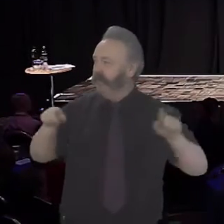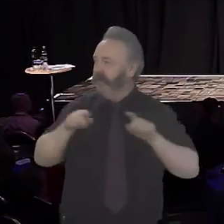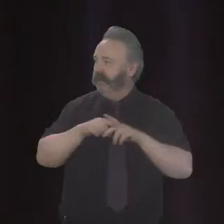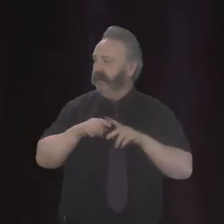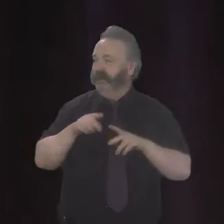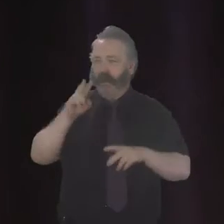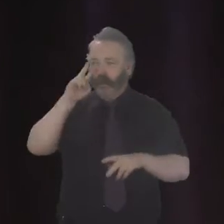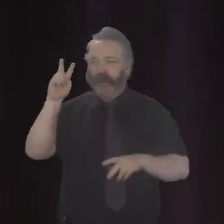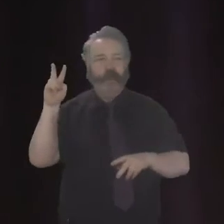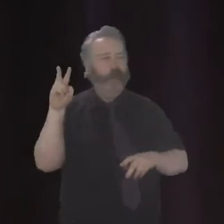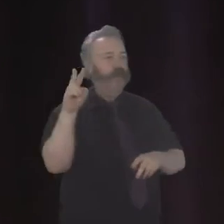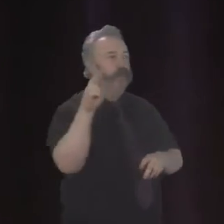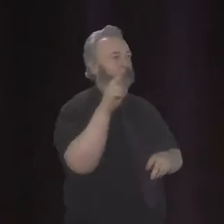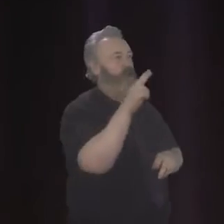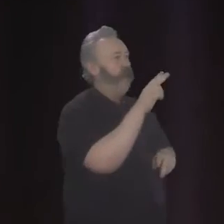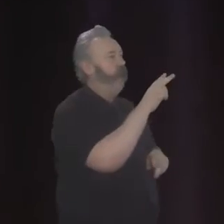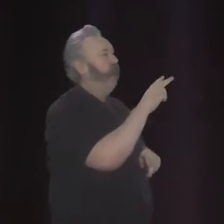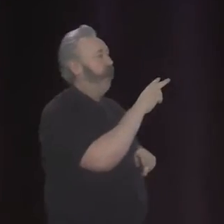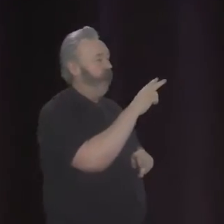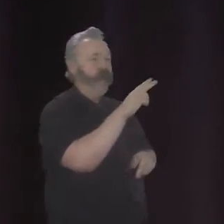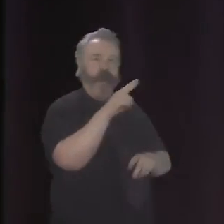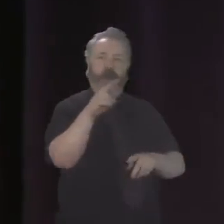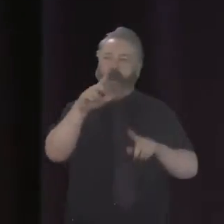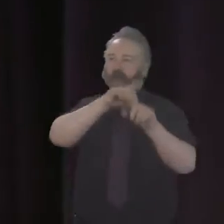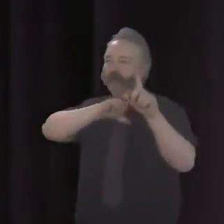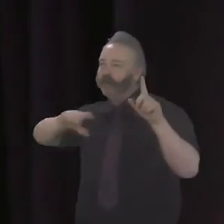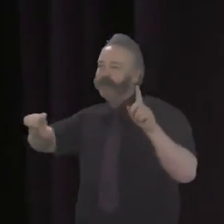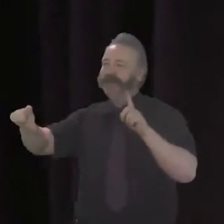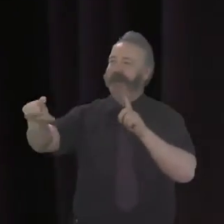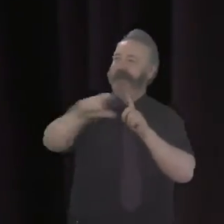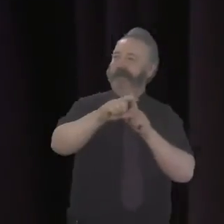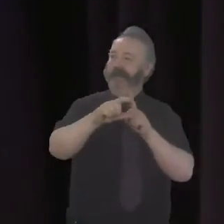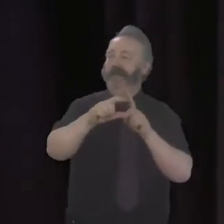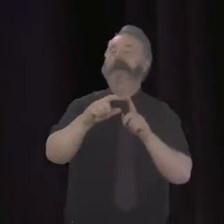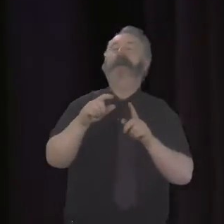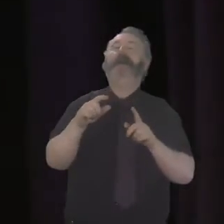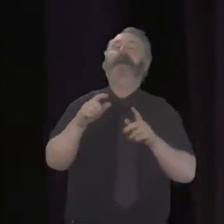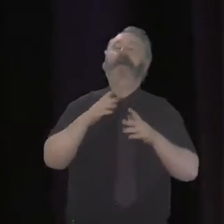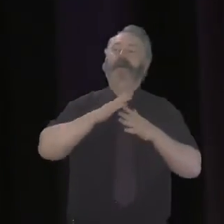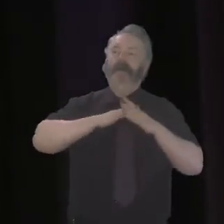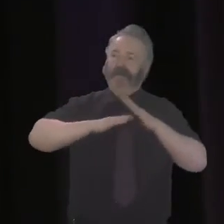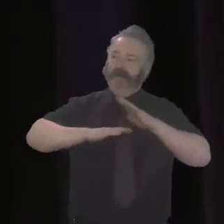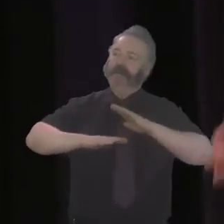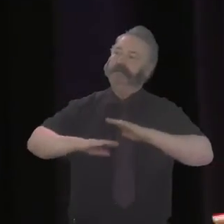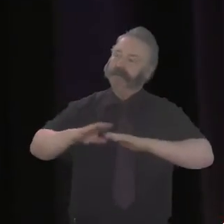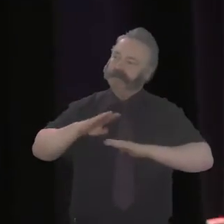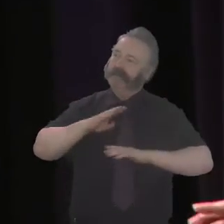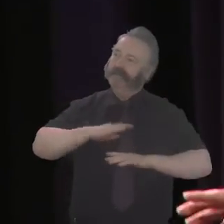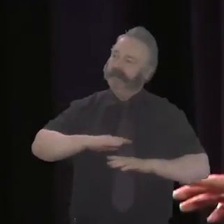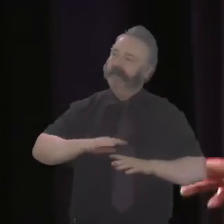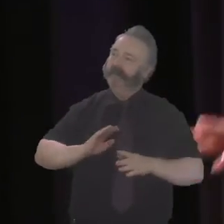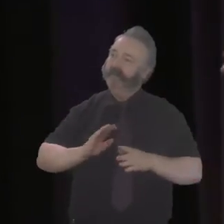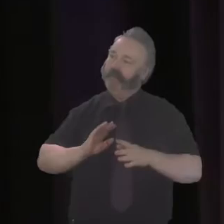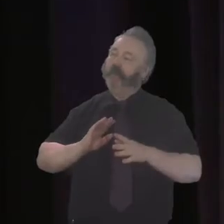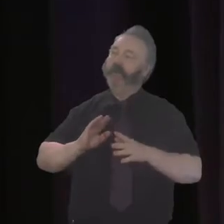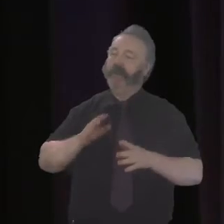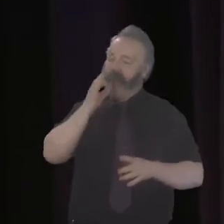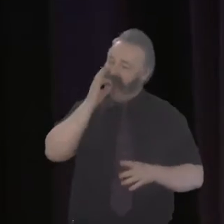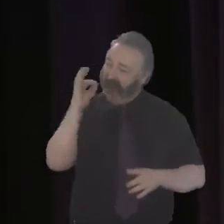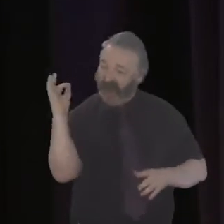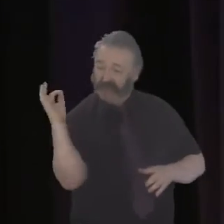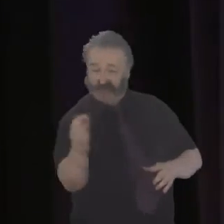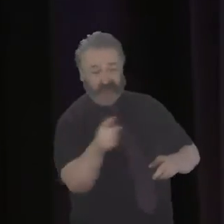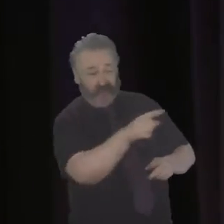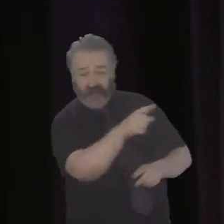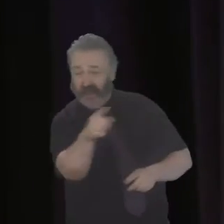so you have to remember that community around you let humility take over ask